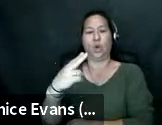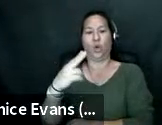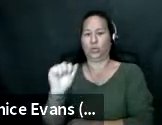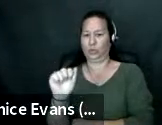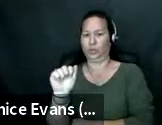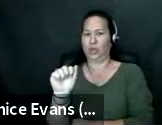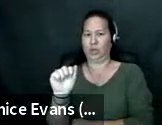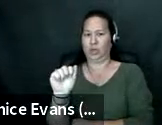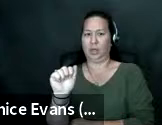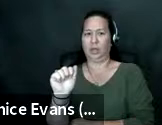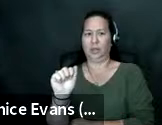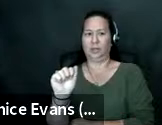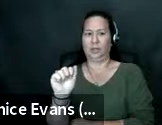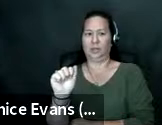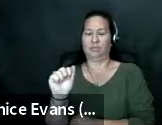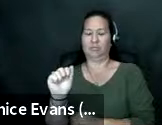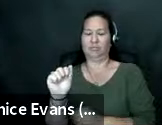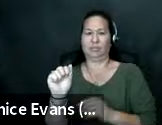restrictive.